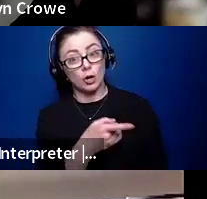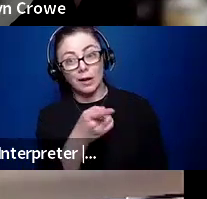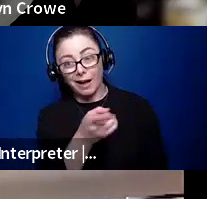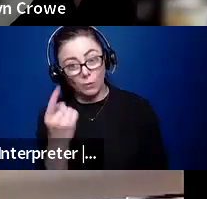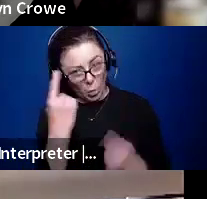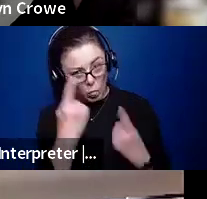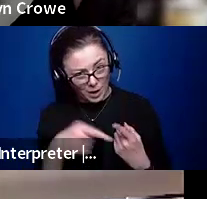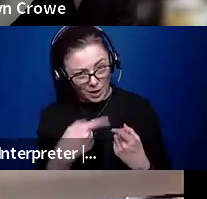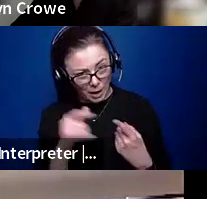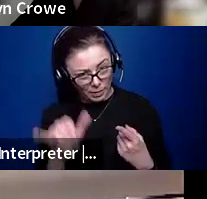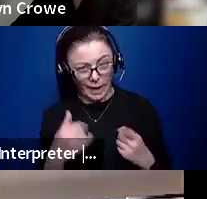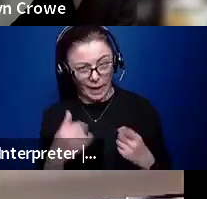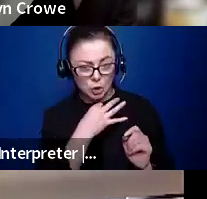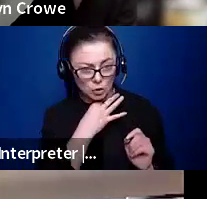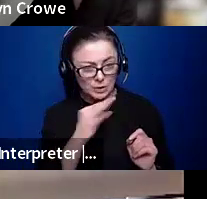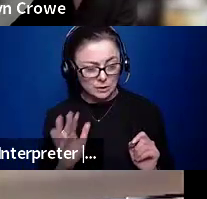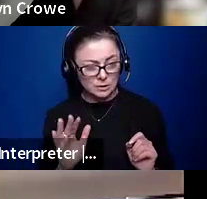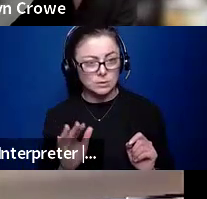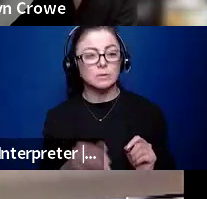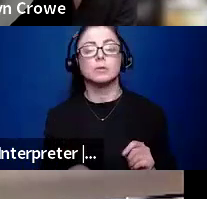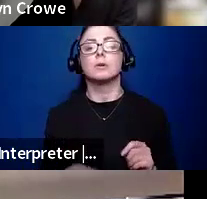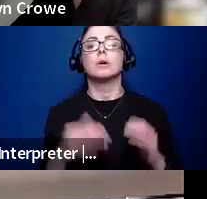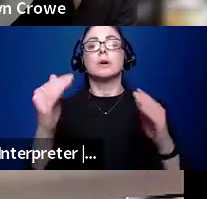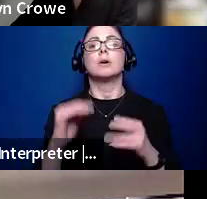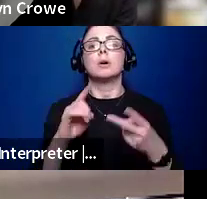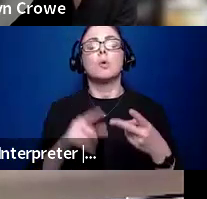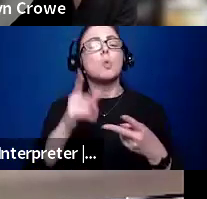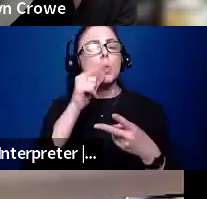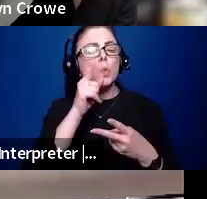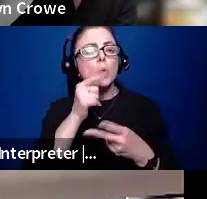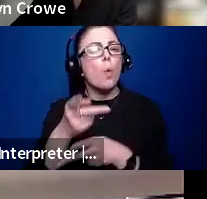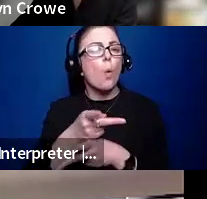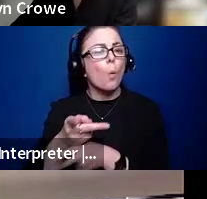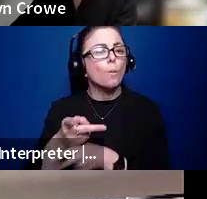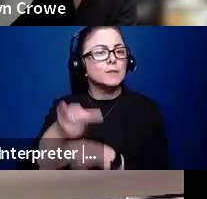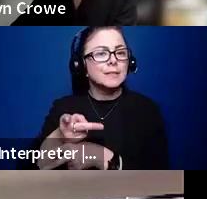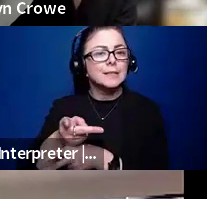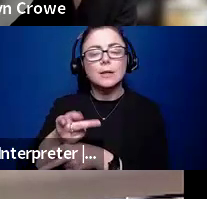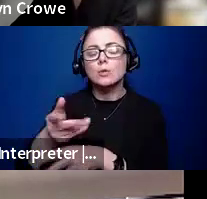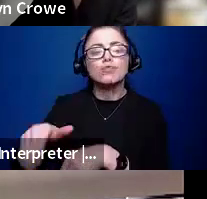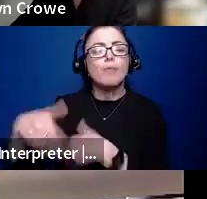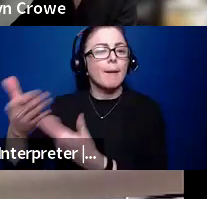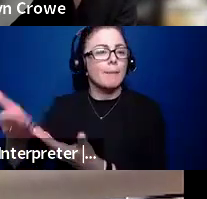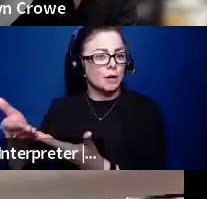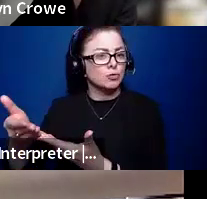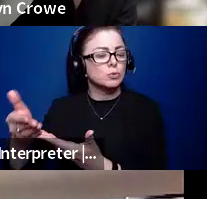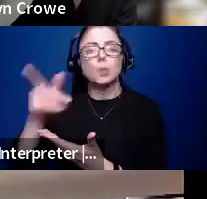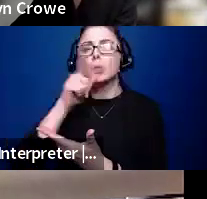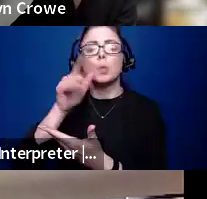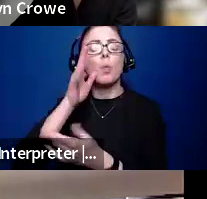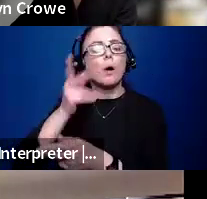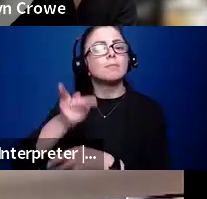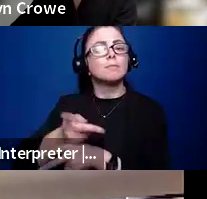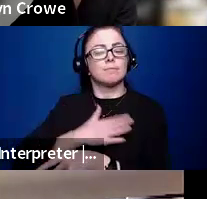that? And then like, who would be overseeing like recommendations? So who is going to be overseeing my